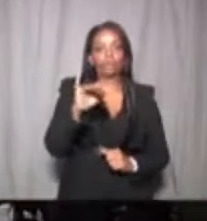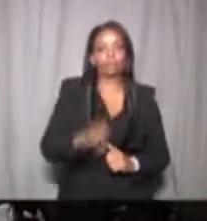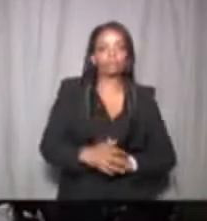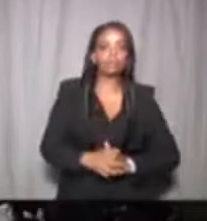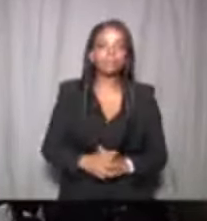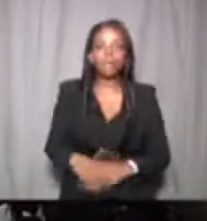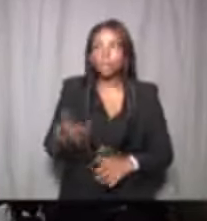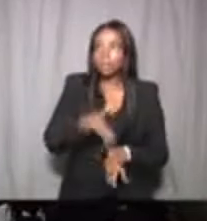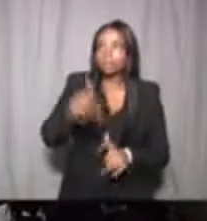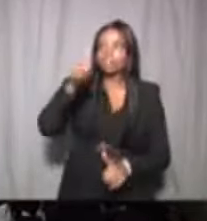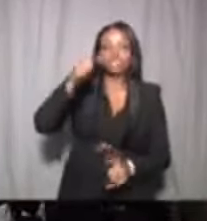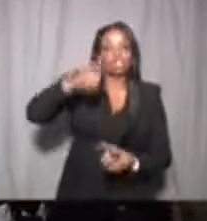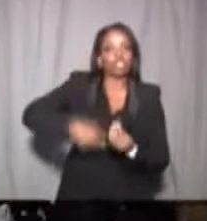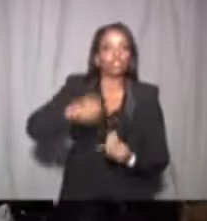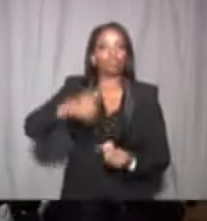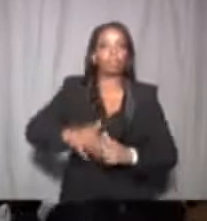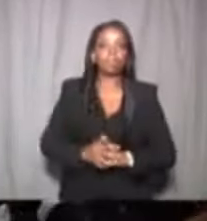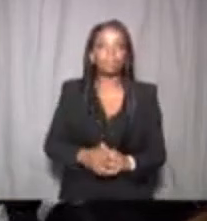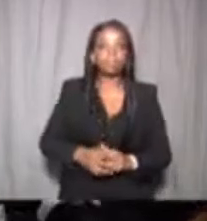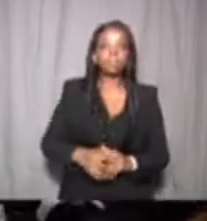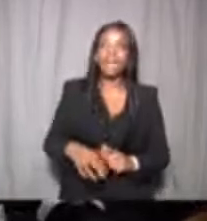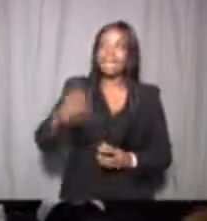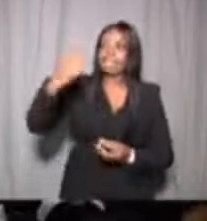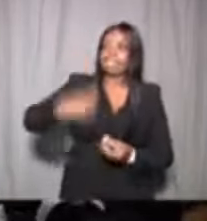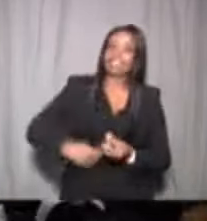Cheap whiskey. Cheap whiskey.